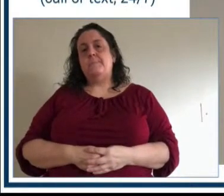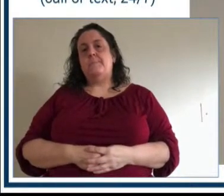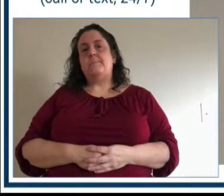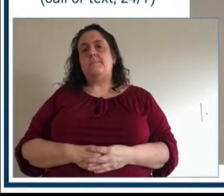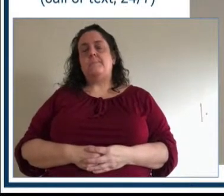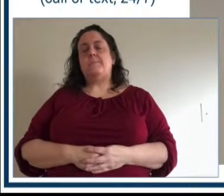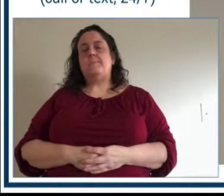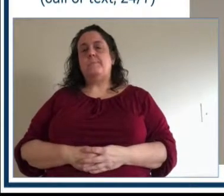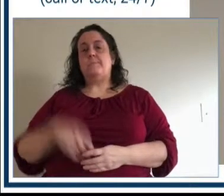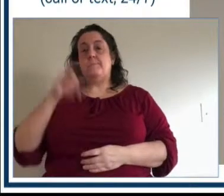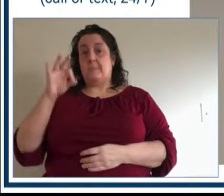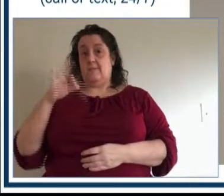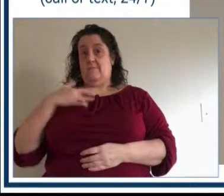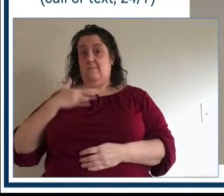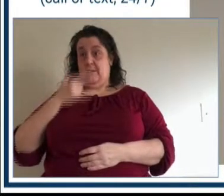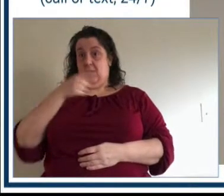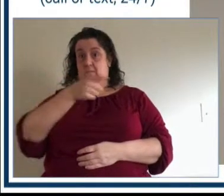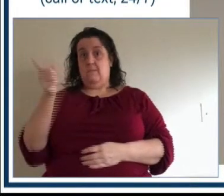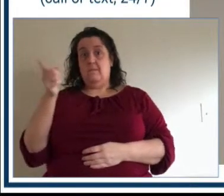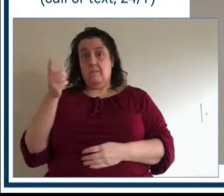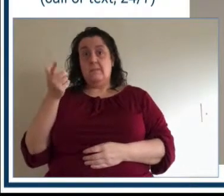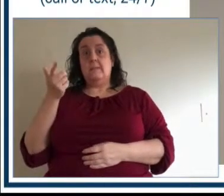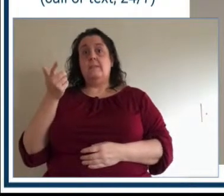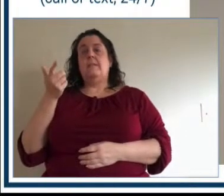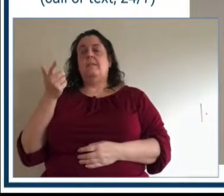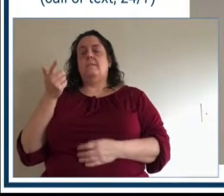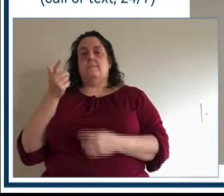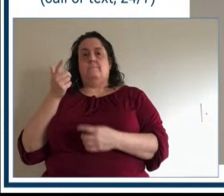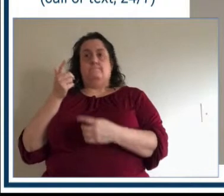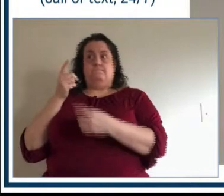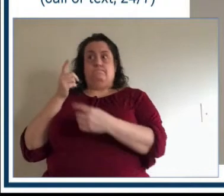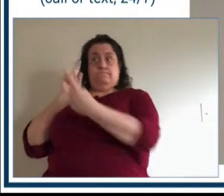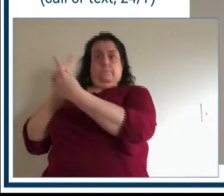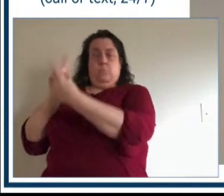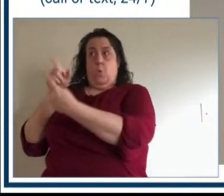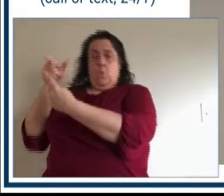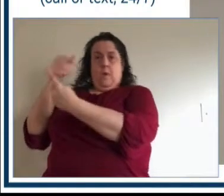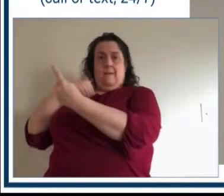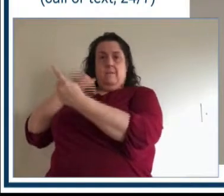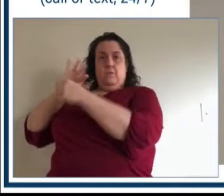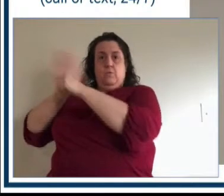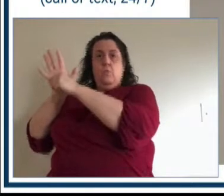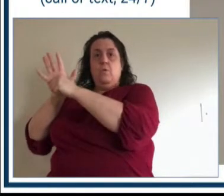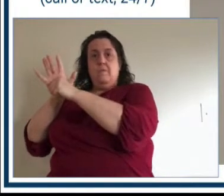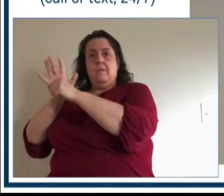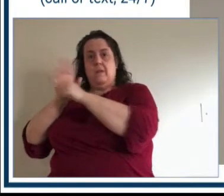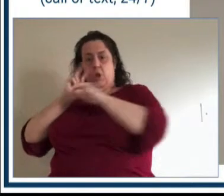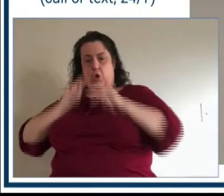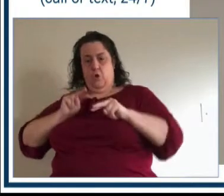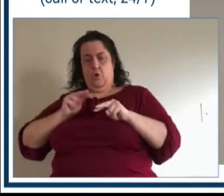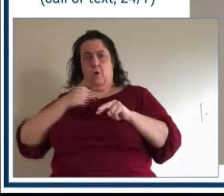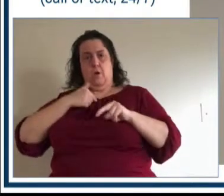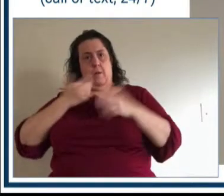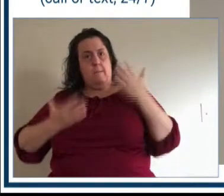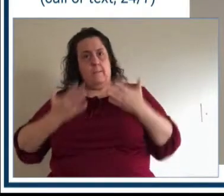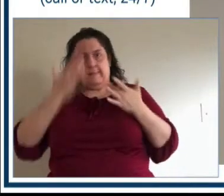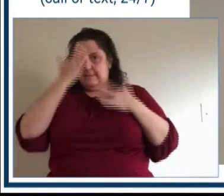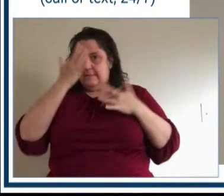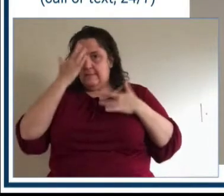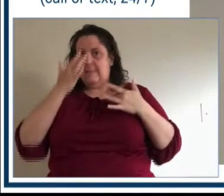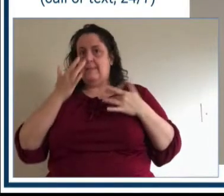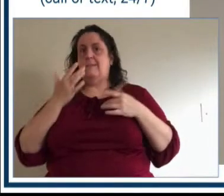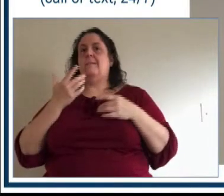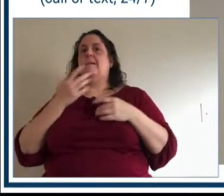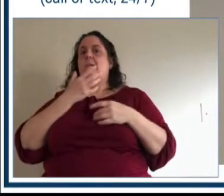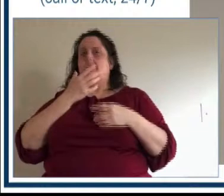with COVID, isolate immediately and monitor yourself for symptoms, even if you're fully vaccinated. And you will need to book a